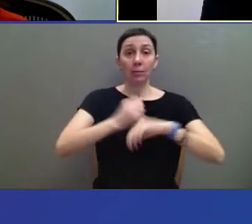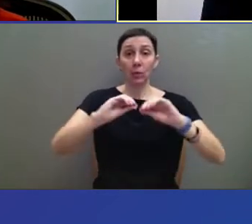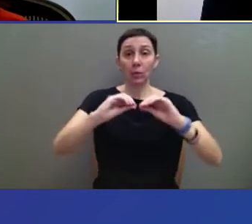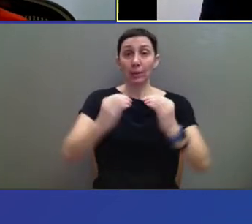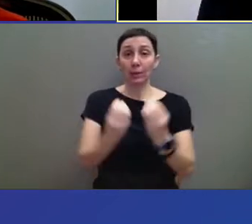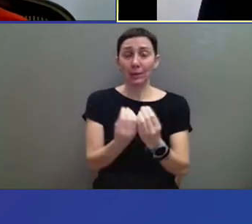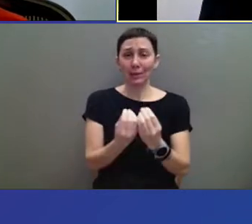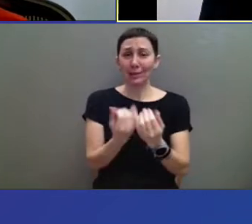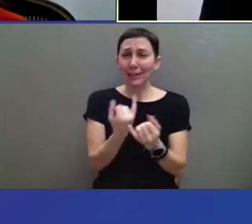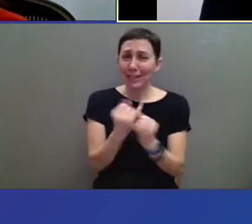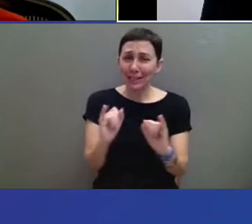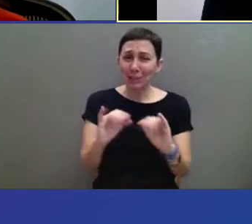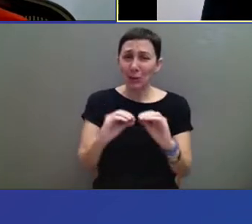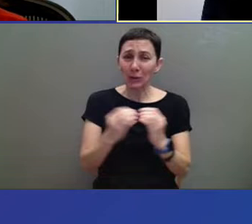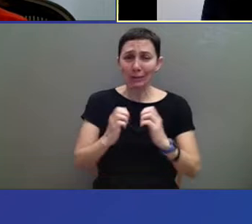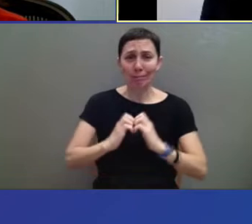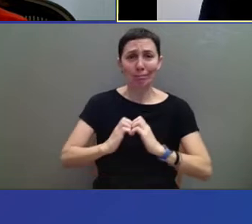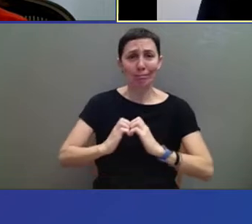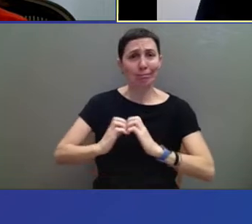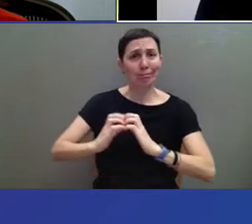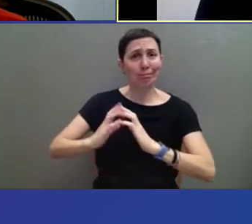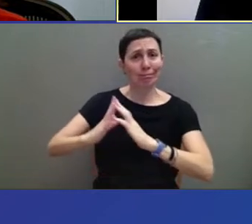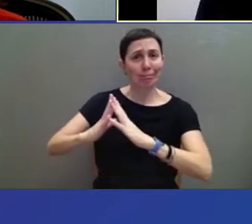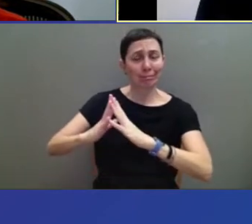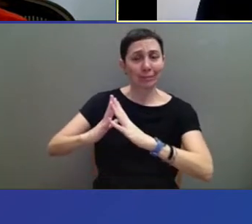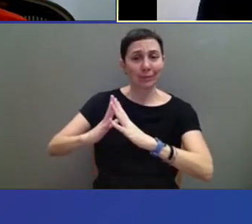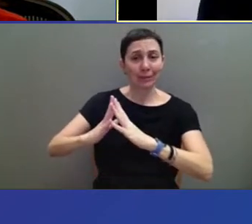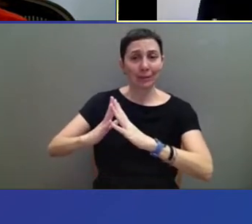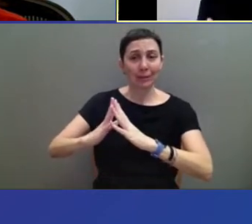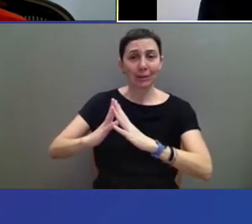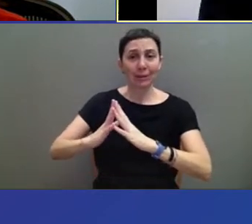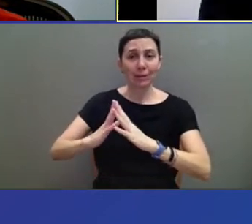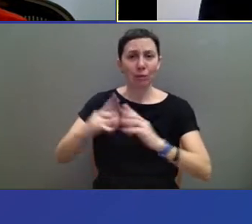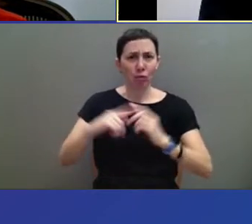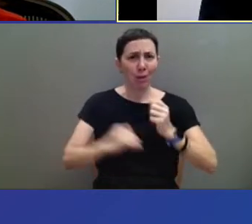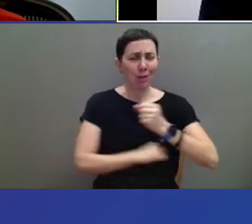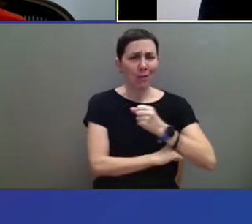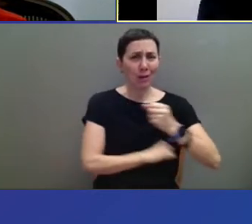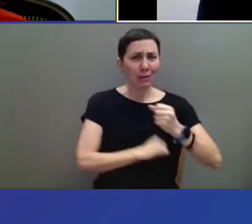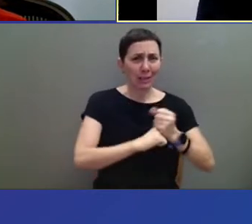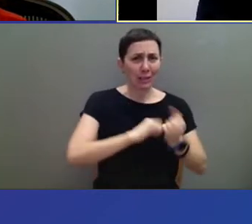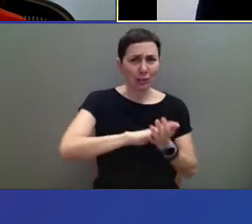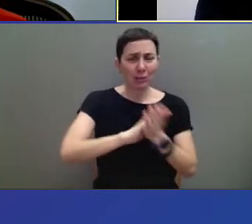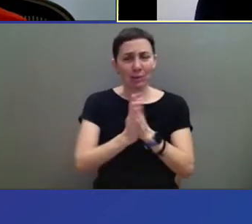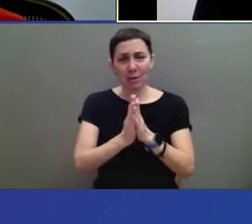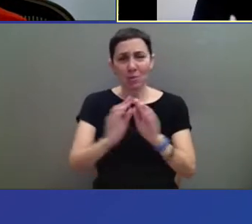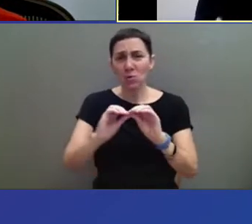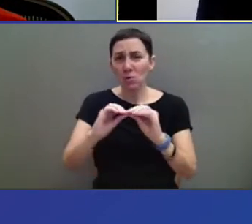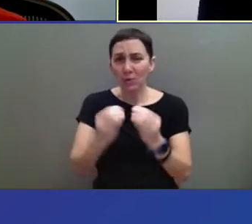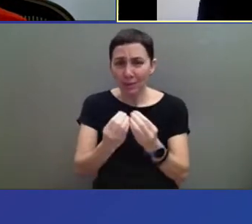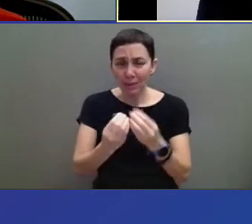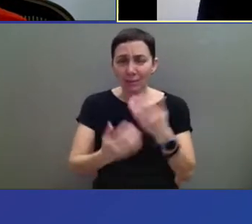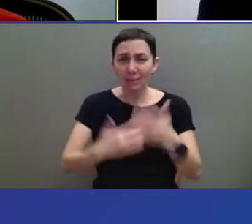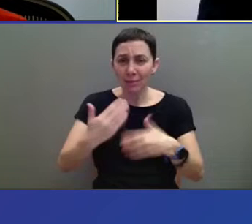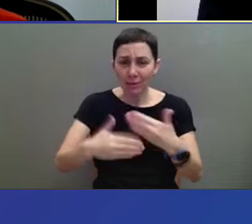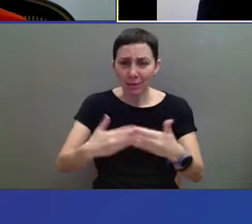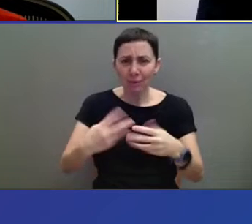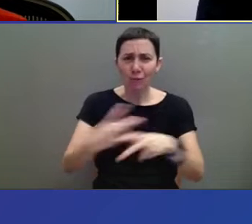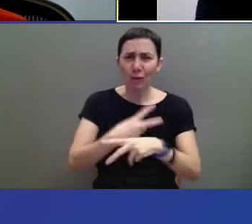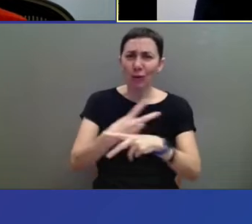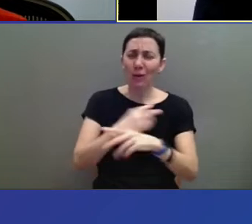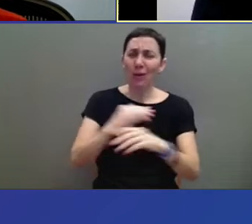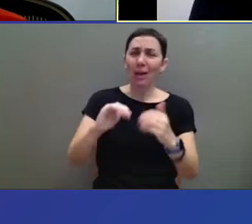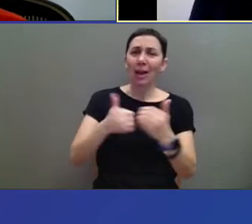an independent organization from a foundation, and then quickly begin to figure out how to